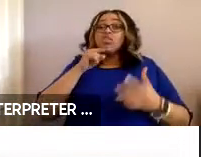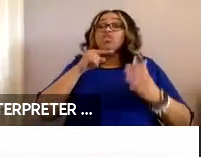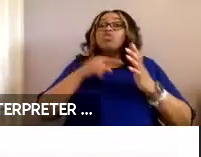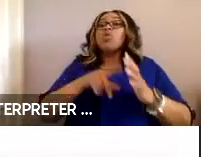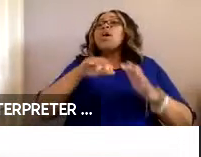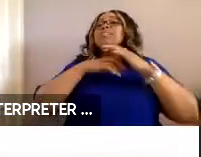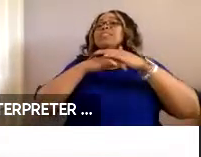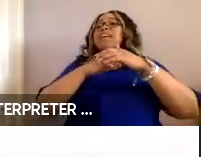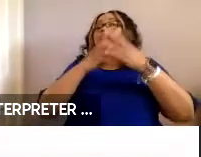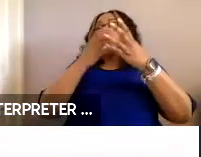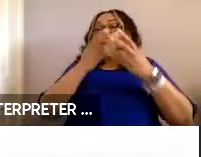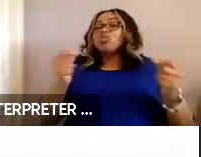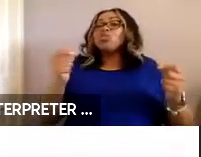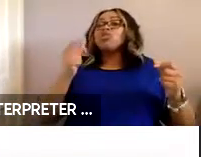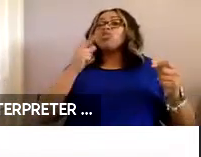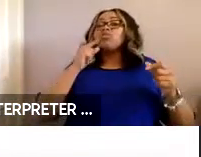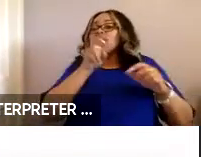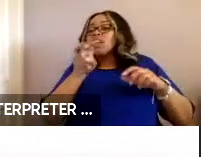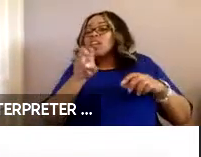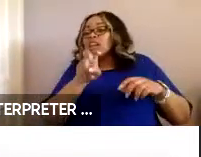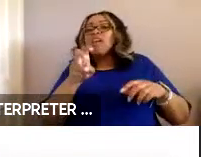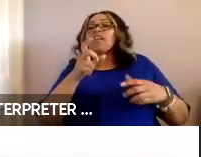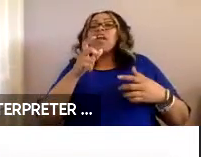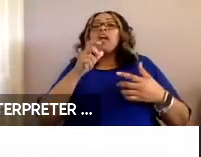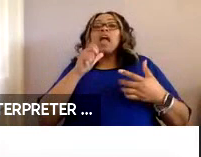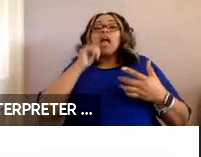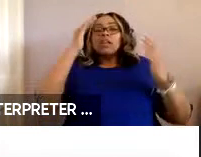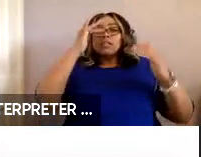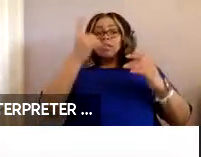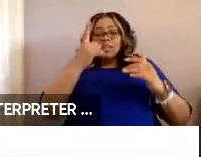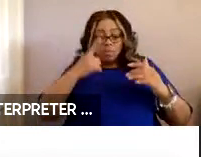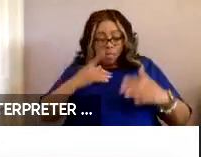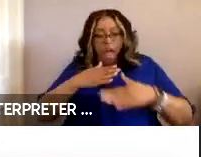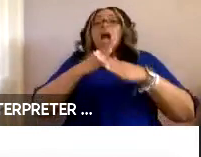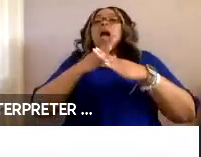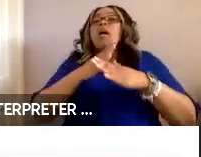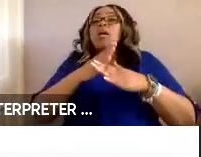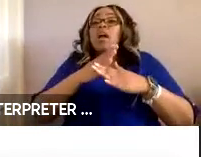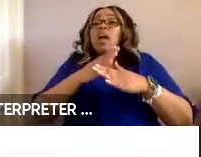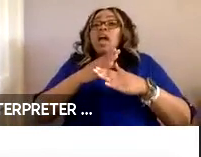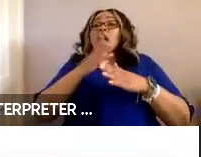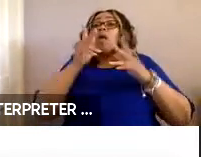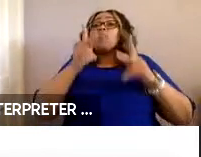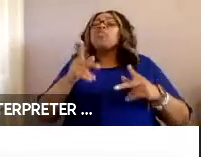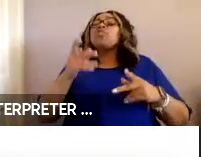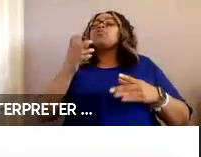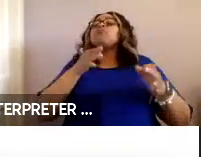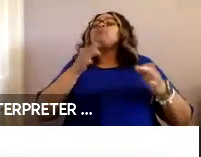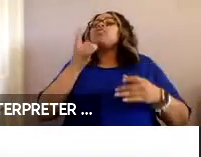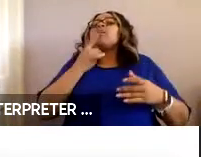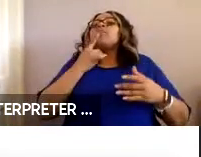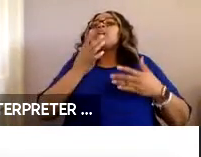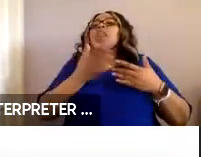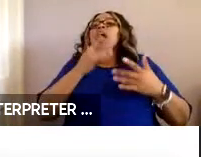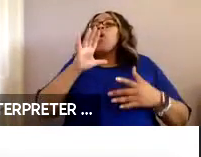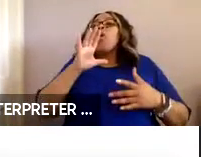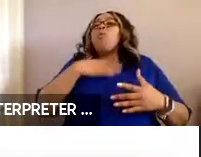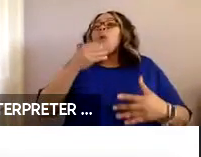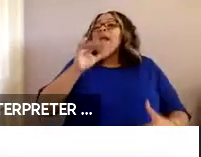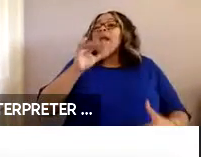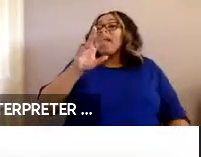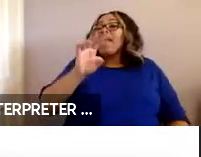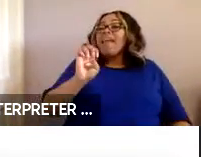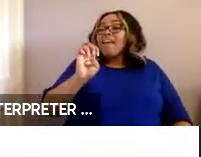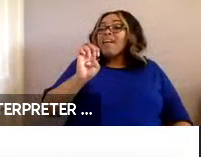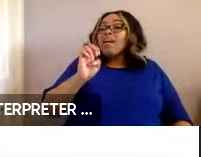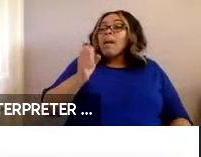tactile solution to navigating unexpected obstacles. And a person described something similar to a white cane that many blind